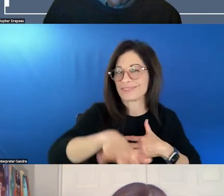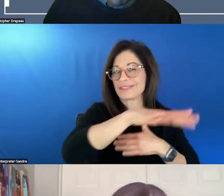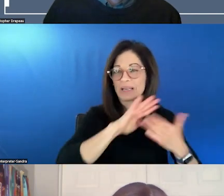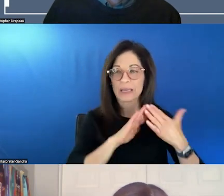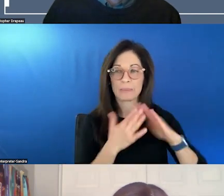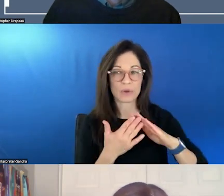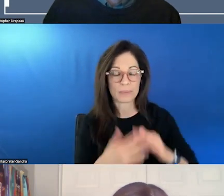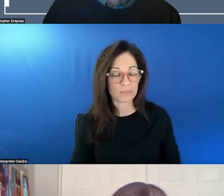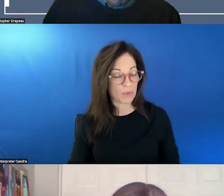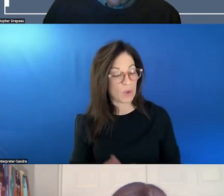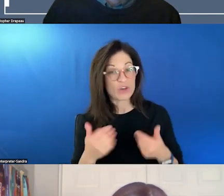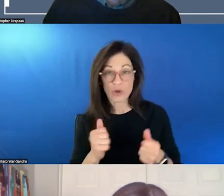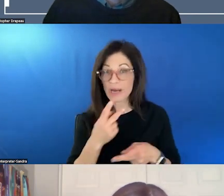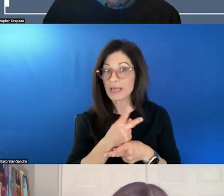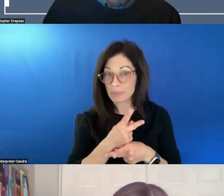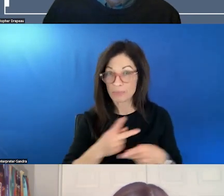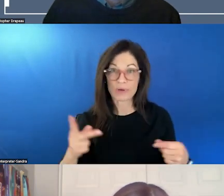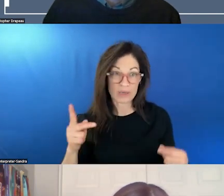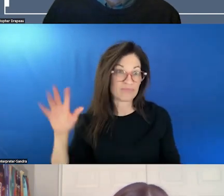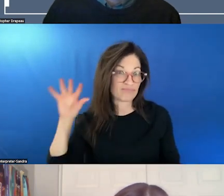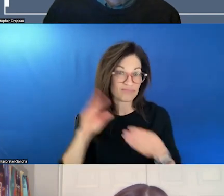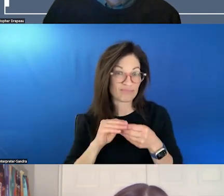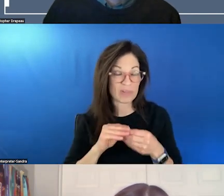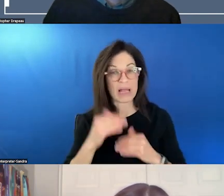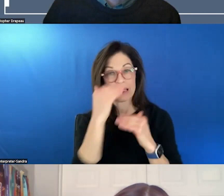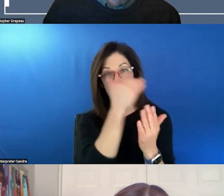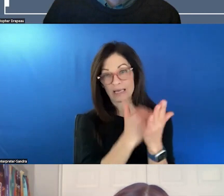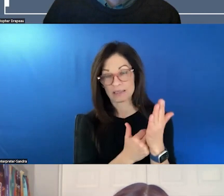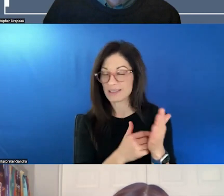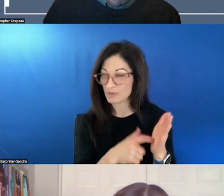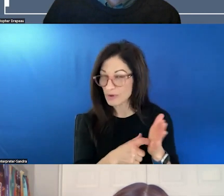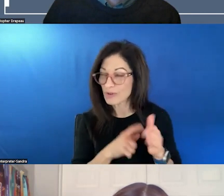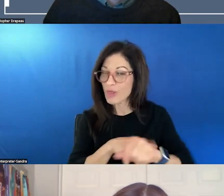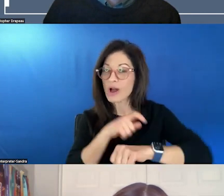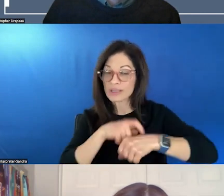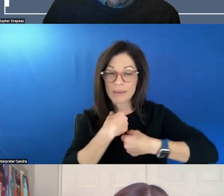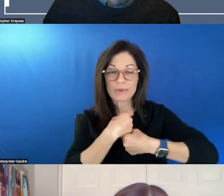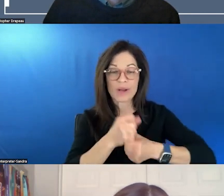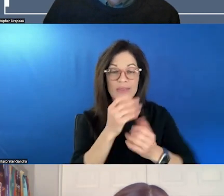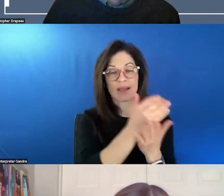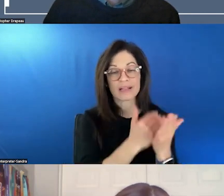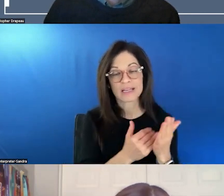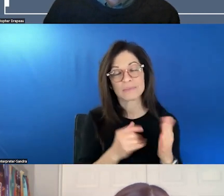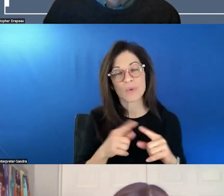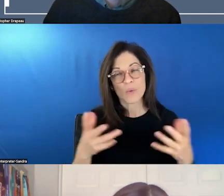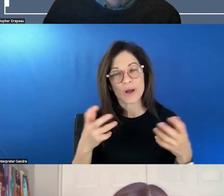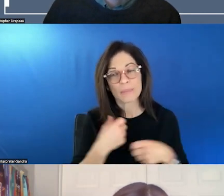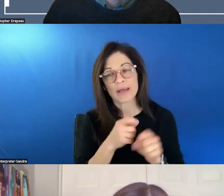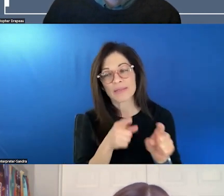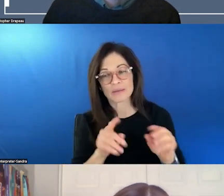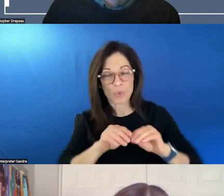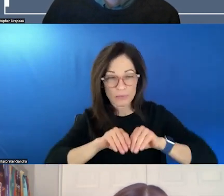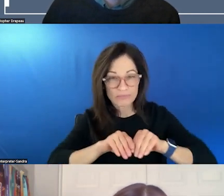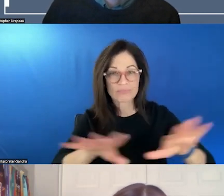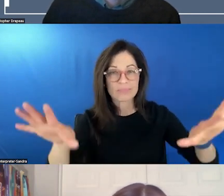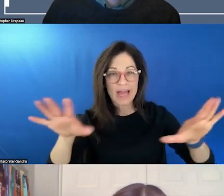to maintain a pretty comprehensive list. It took us quite a bit of time to create this list, and we wanted to make it publicly